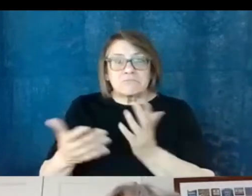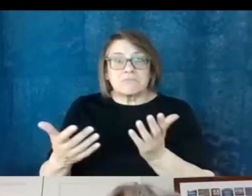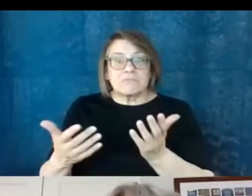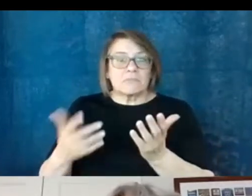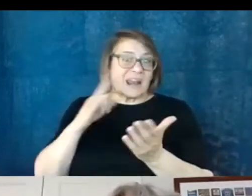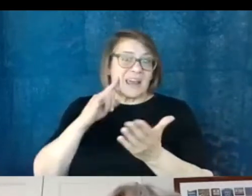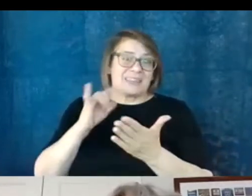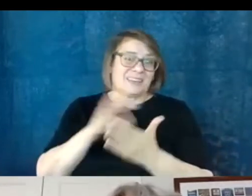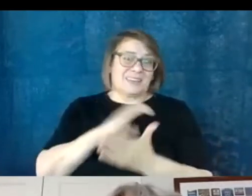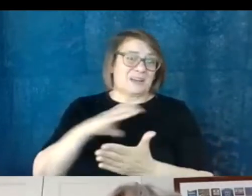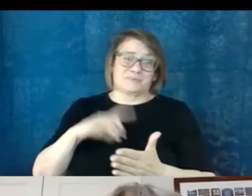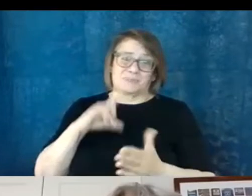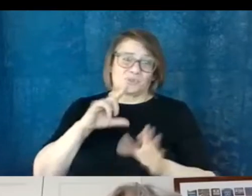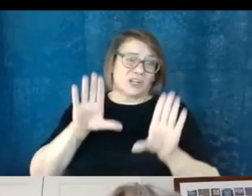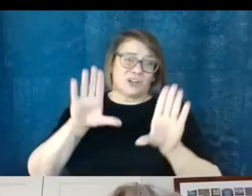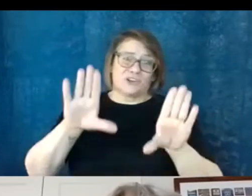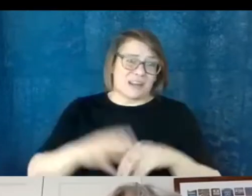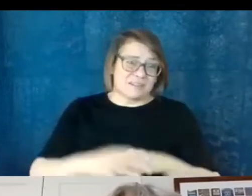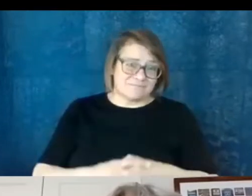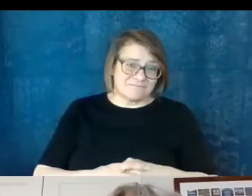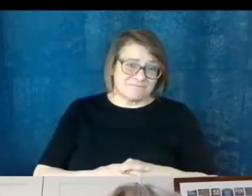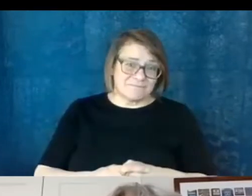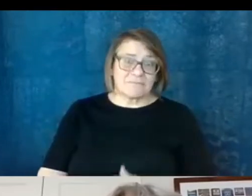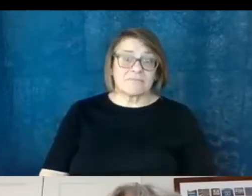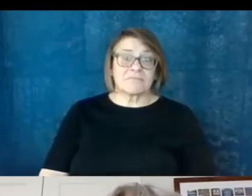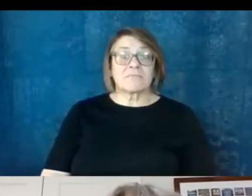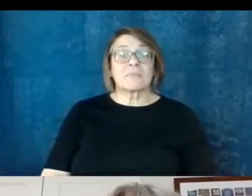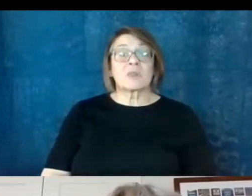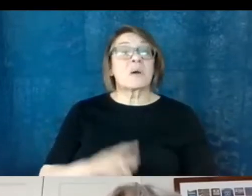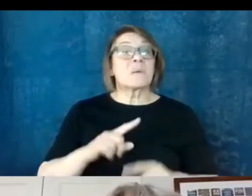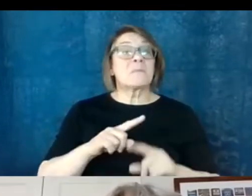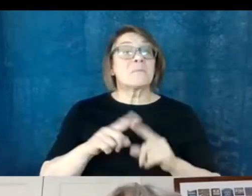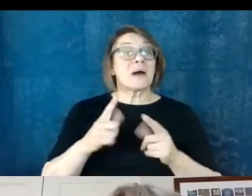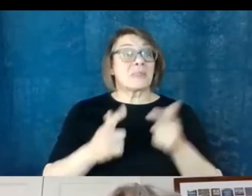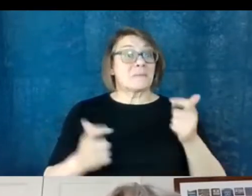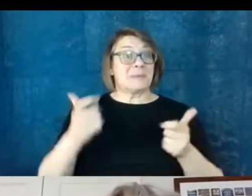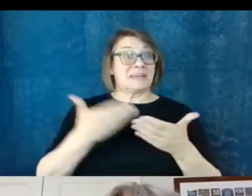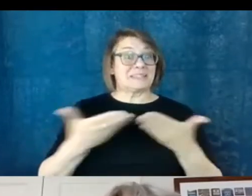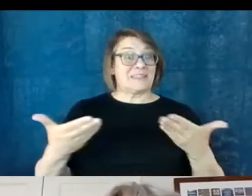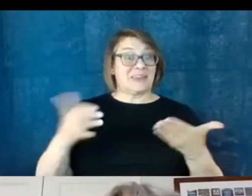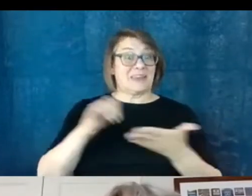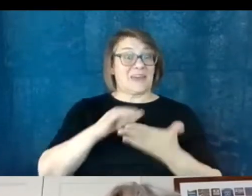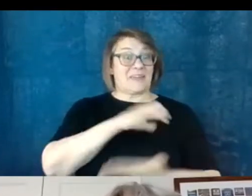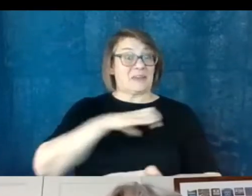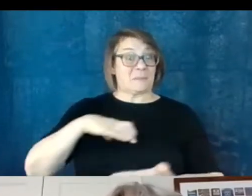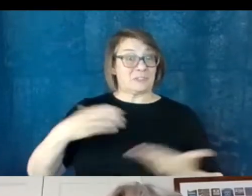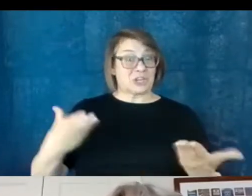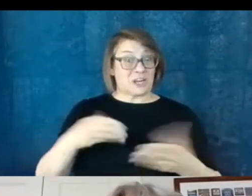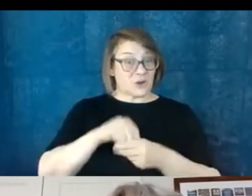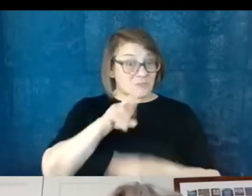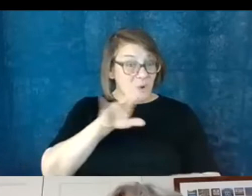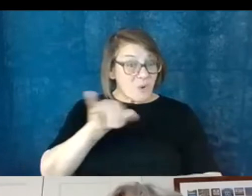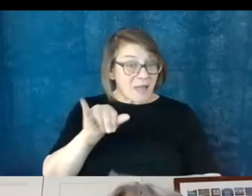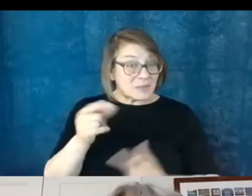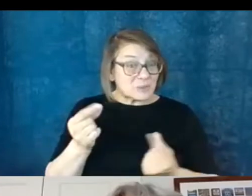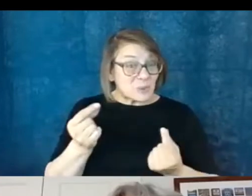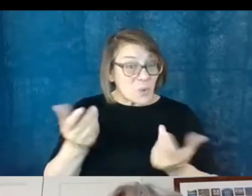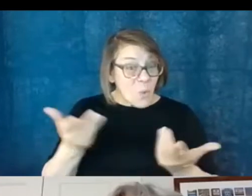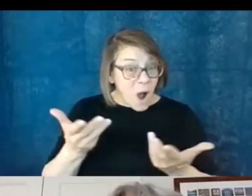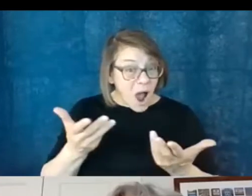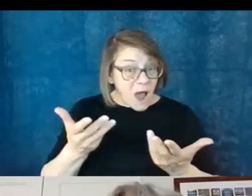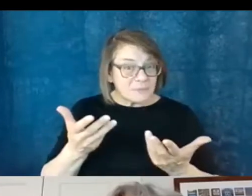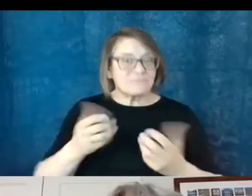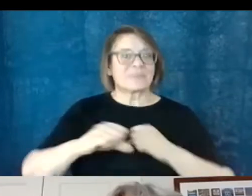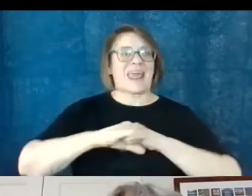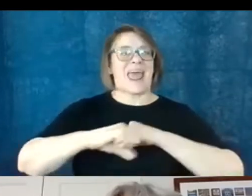that that's really great. I think the biggest thing that the commission here in Rhode Island could do is just